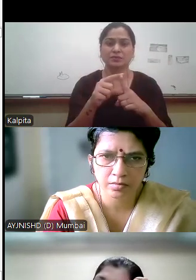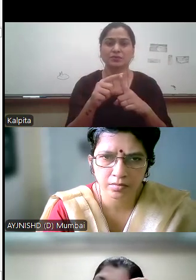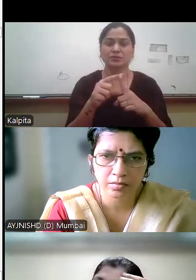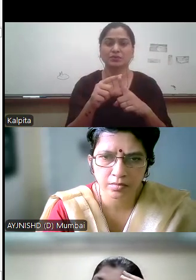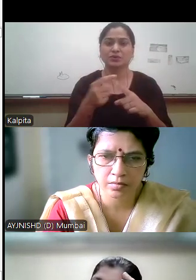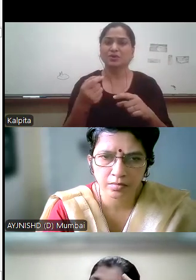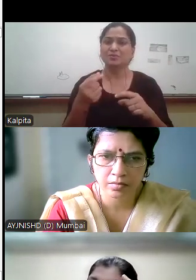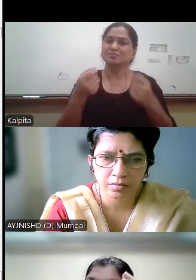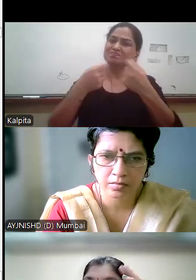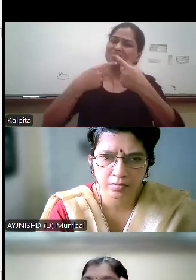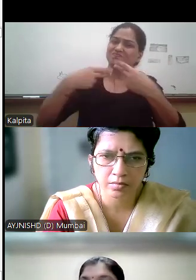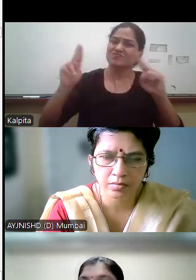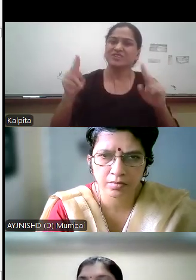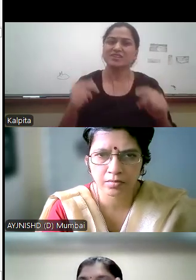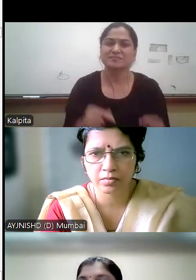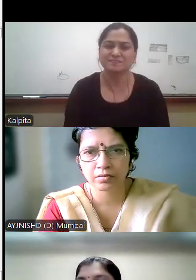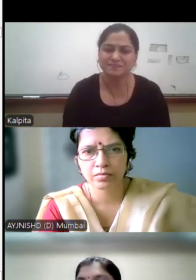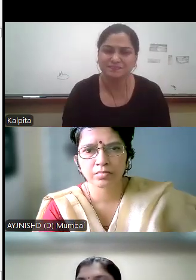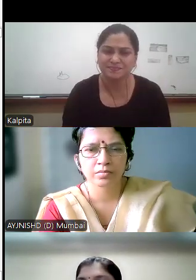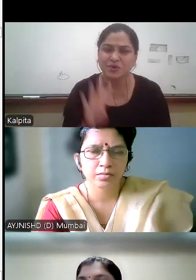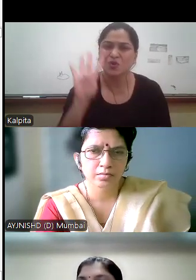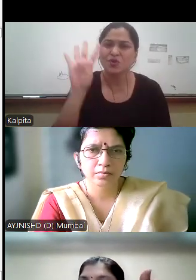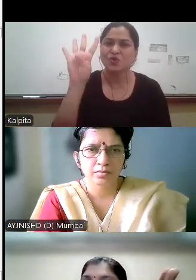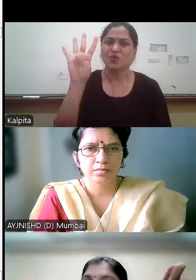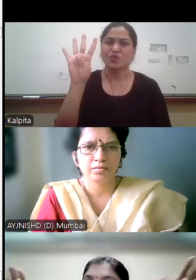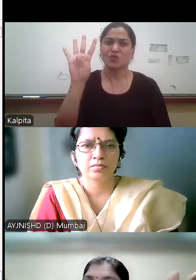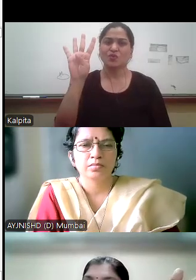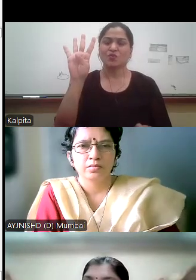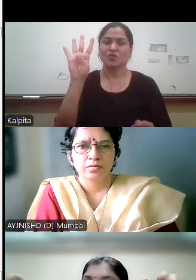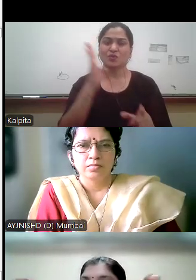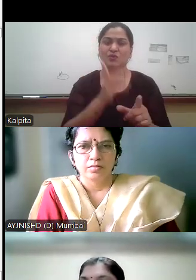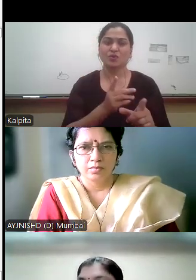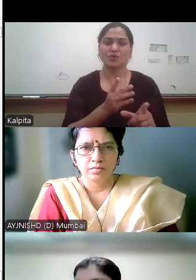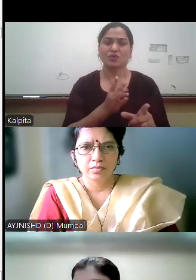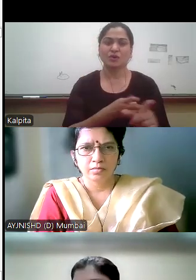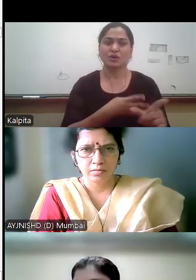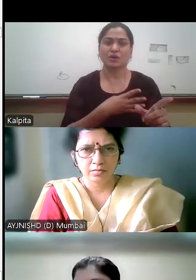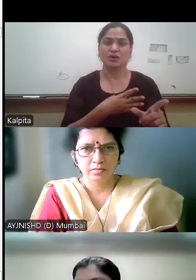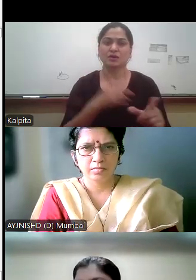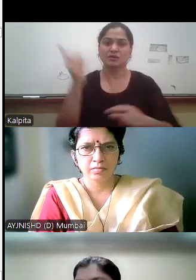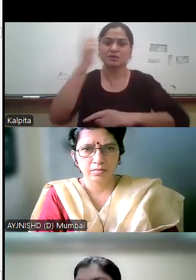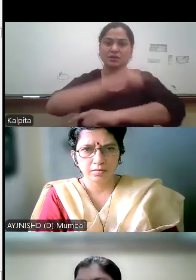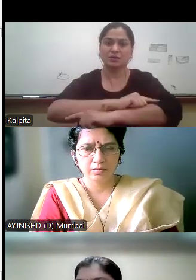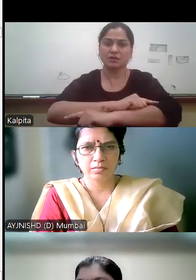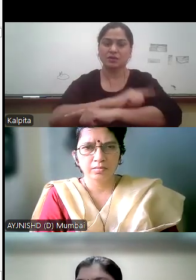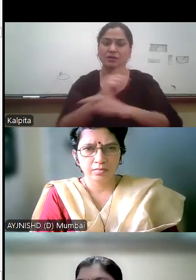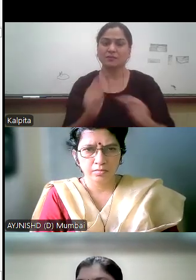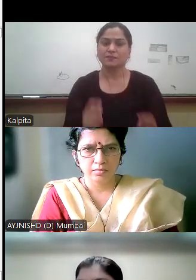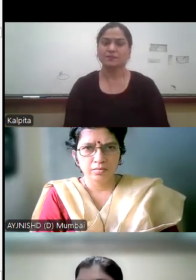least 4 hours a day that they can take the child there for a age-specific activities. So they are